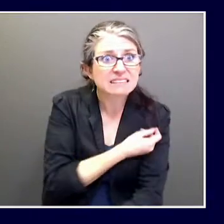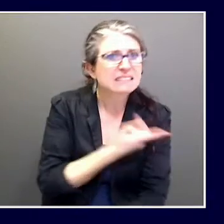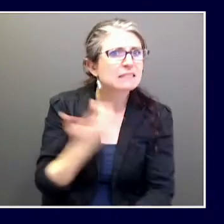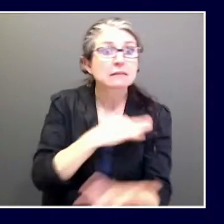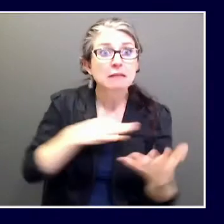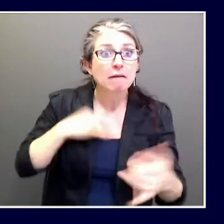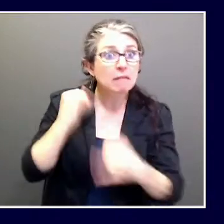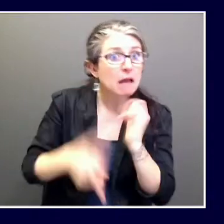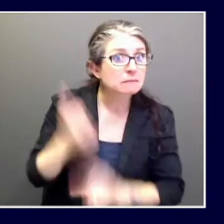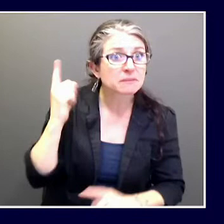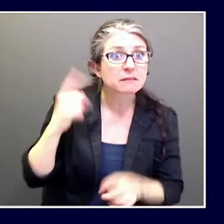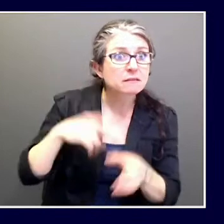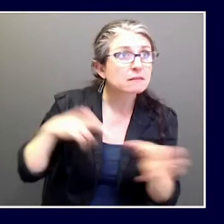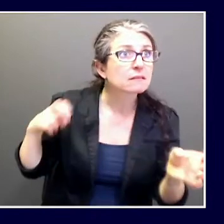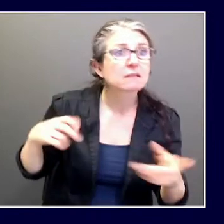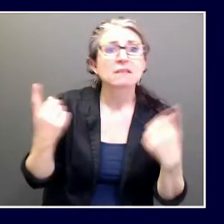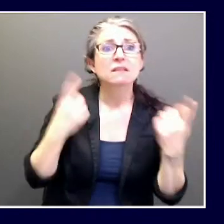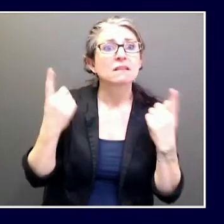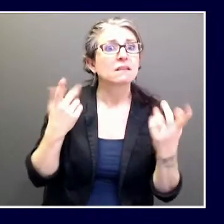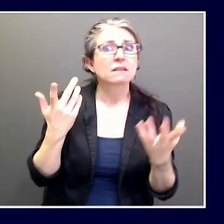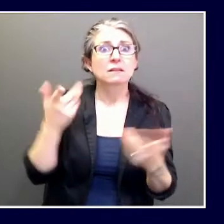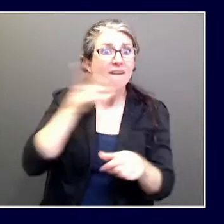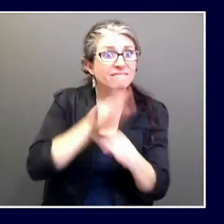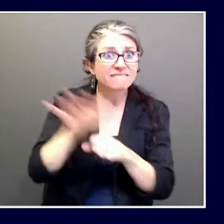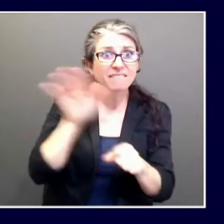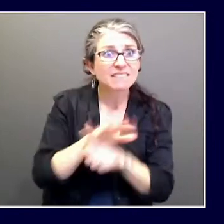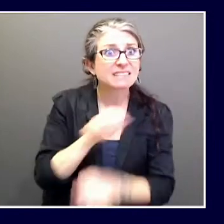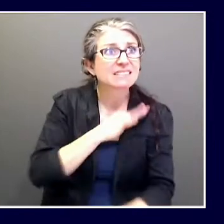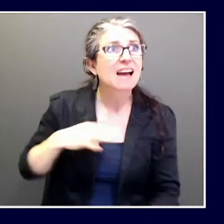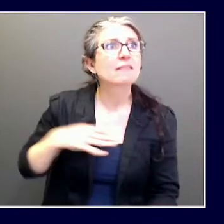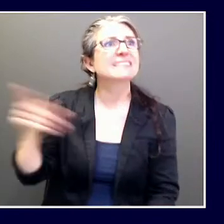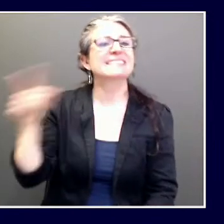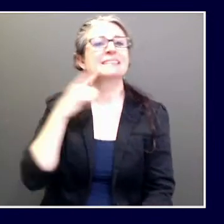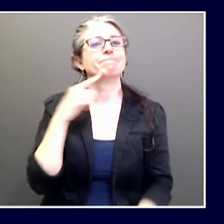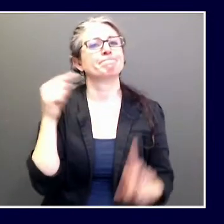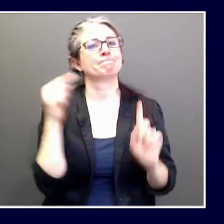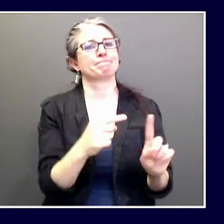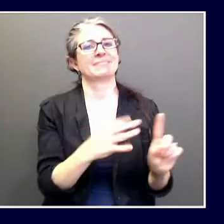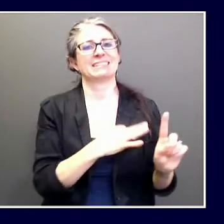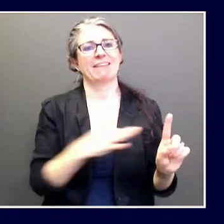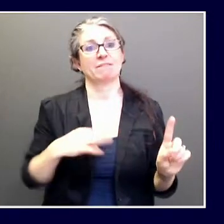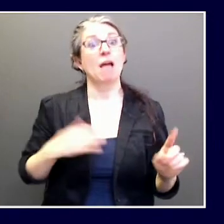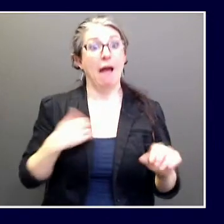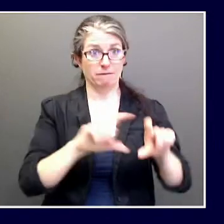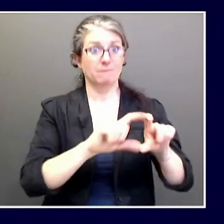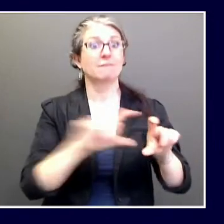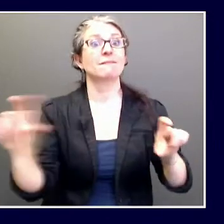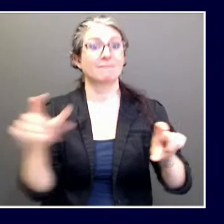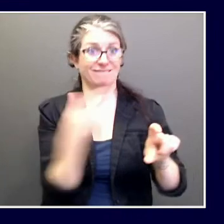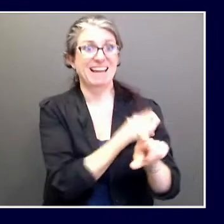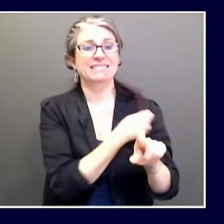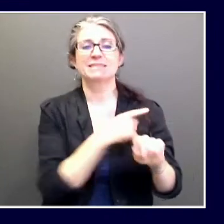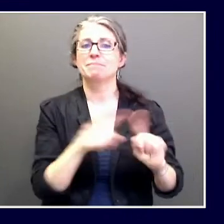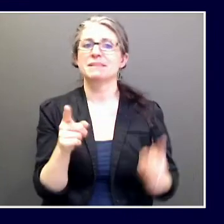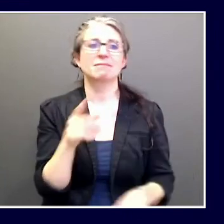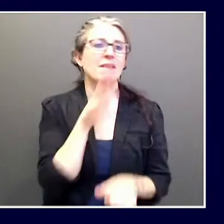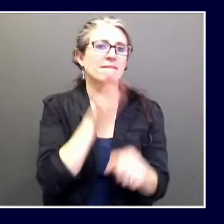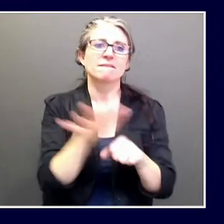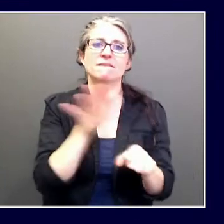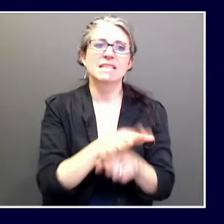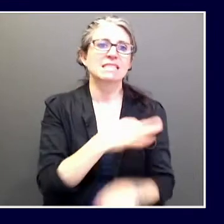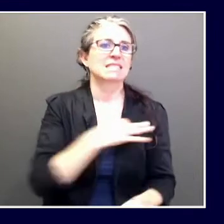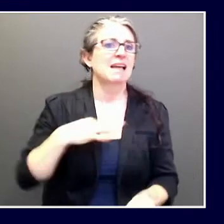was staffing? The answer that I got back was staffing. We're working with them to examine more what can be